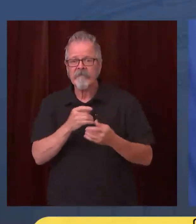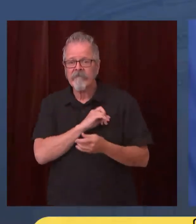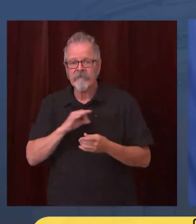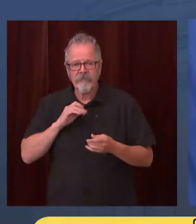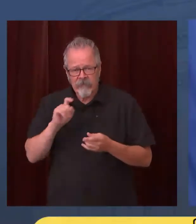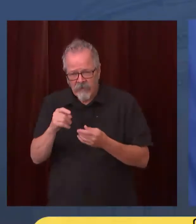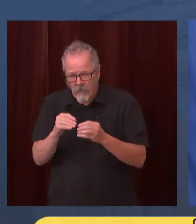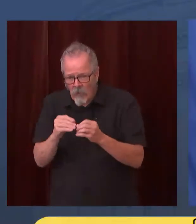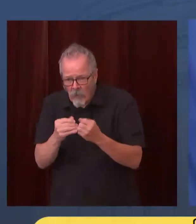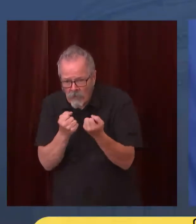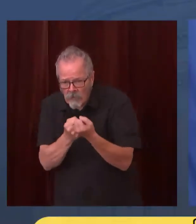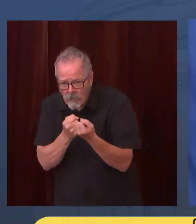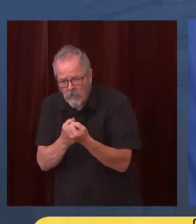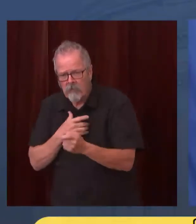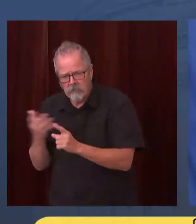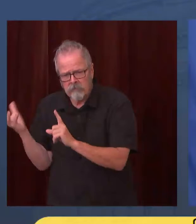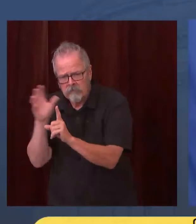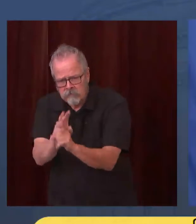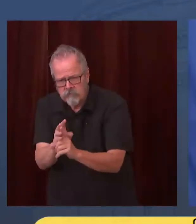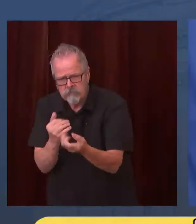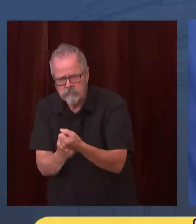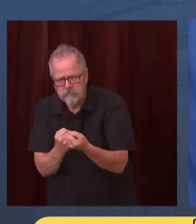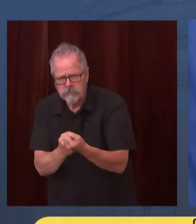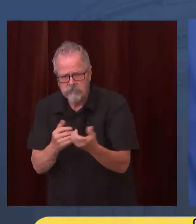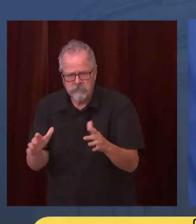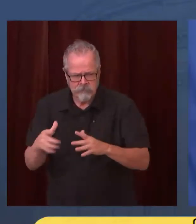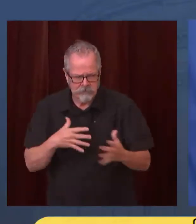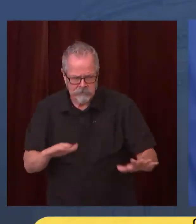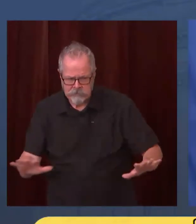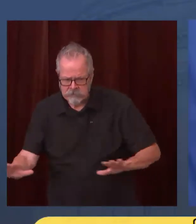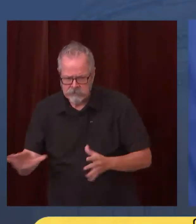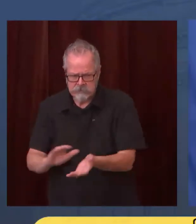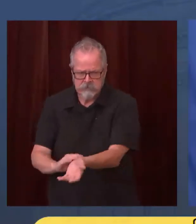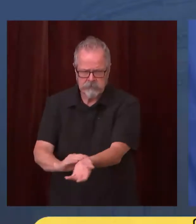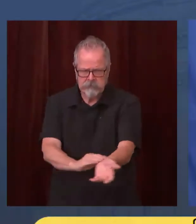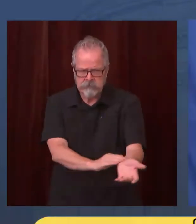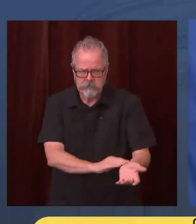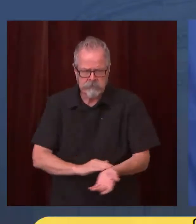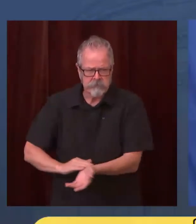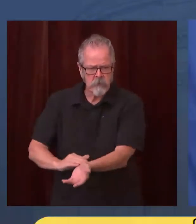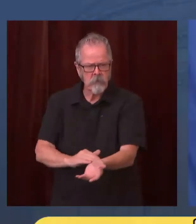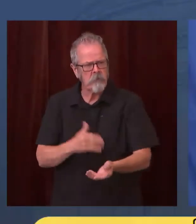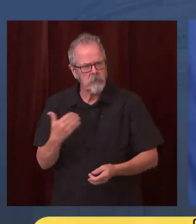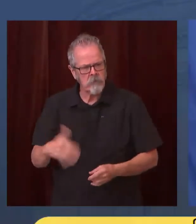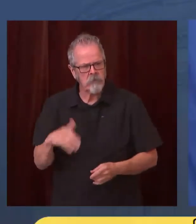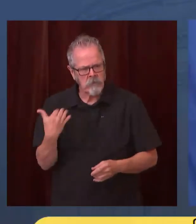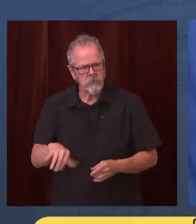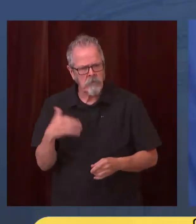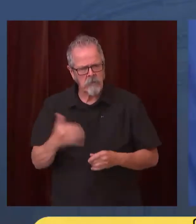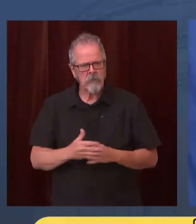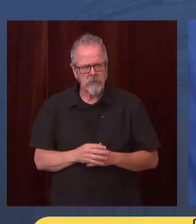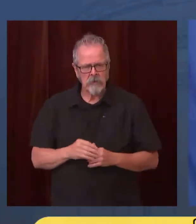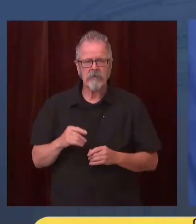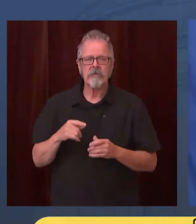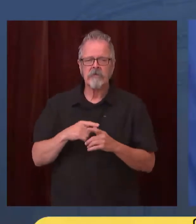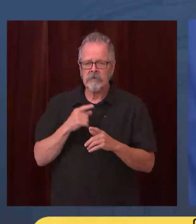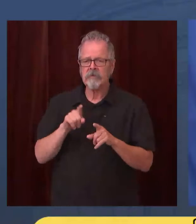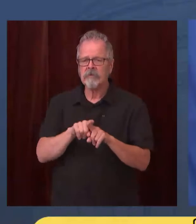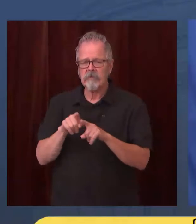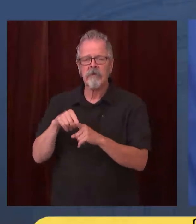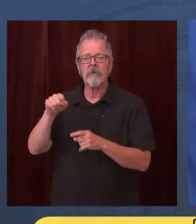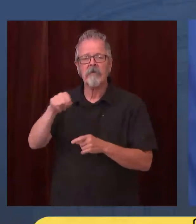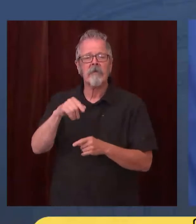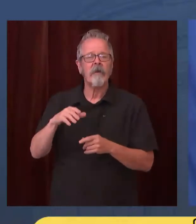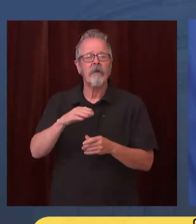load. We also continue to call on our hospital healthcare partners to do what they can to limit and curtail elective